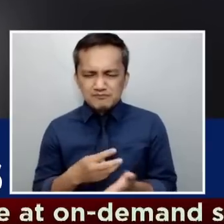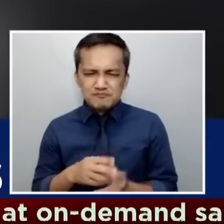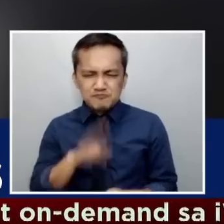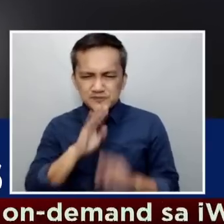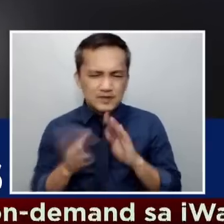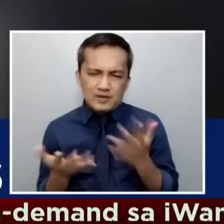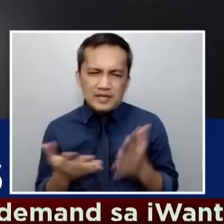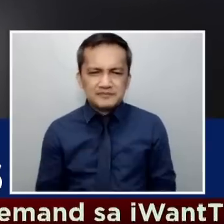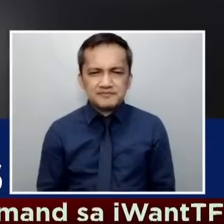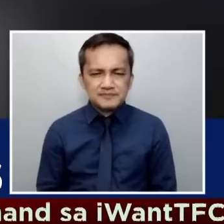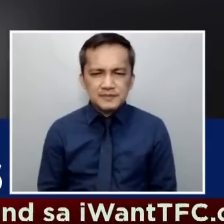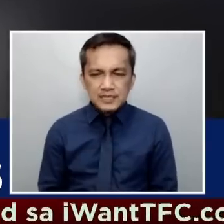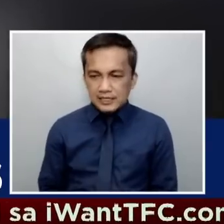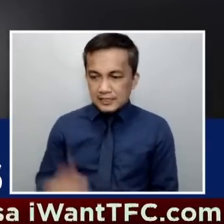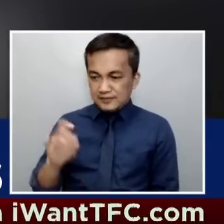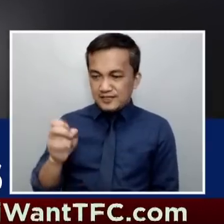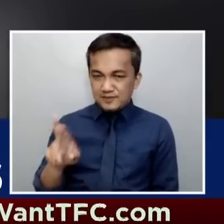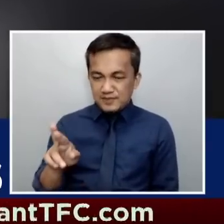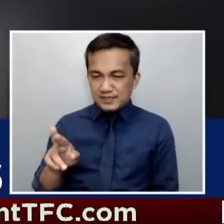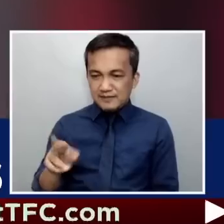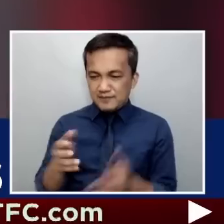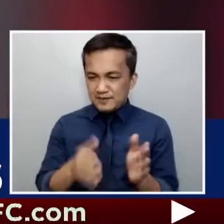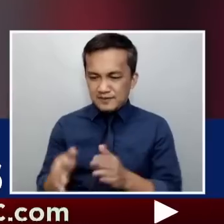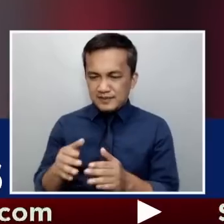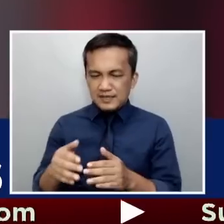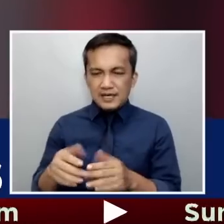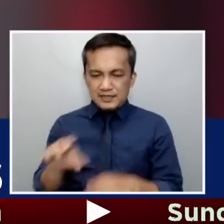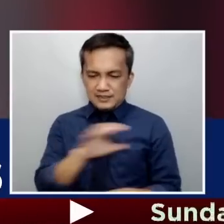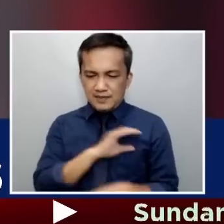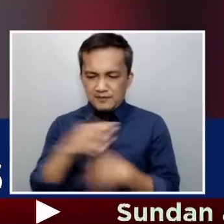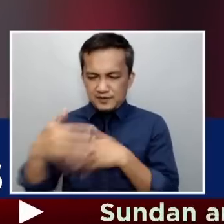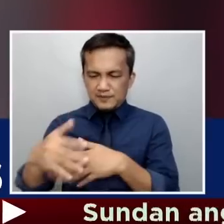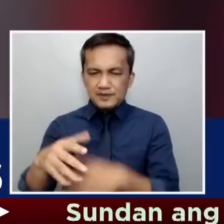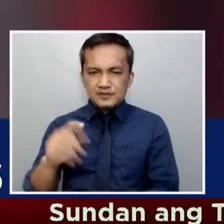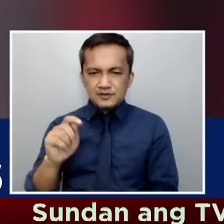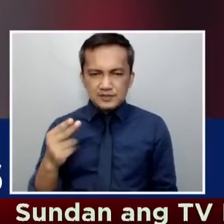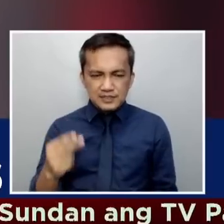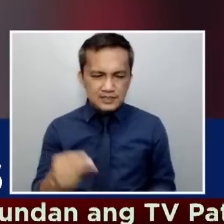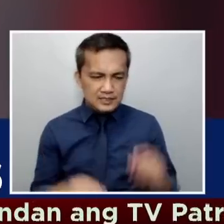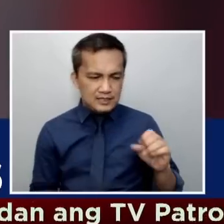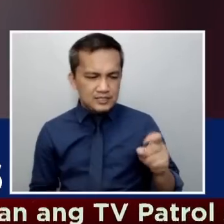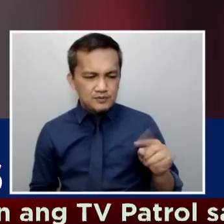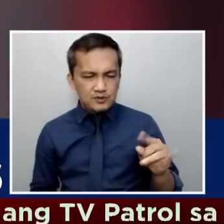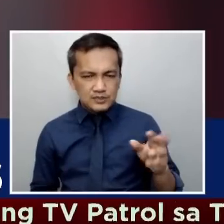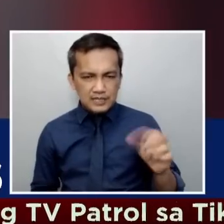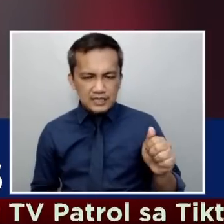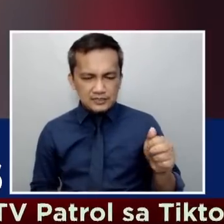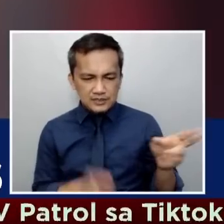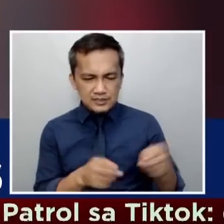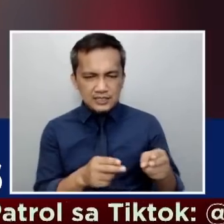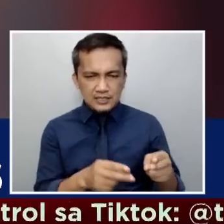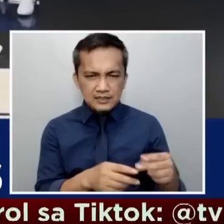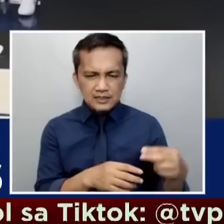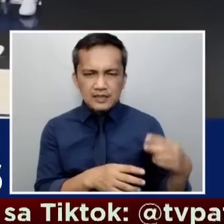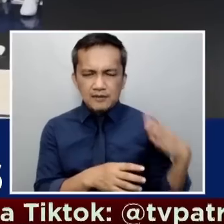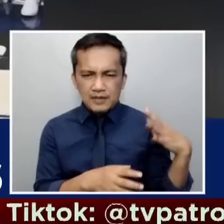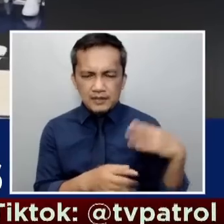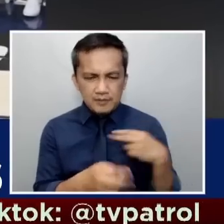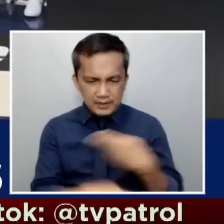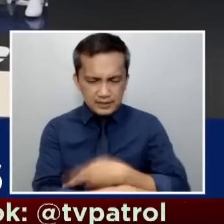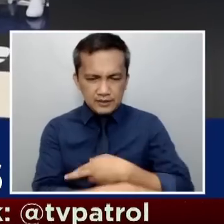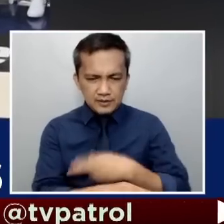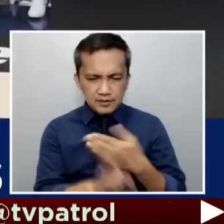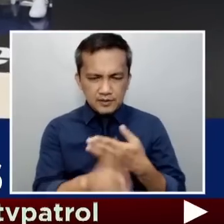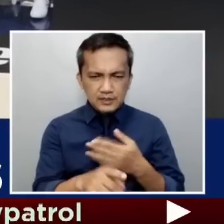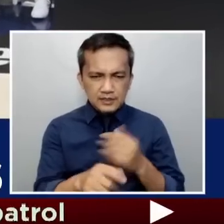City of Denver ang kanilang championship parade sa Huwebes. Si Spoelstra naman, sandaling pahinga lamang bago bumalik sa court bilang assistant coach ng